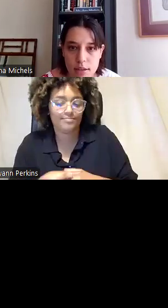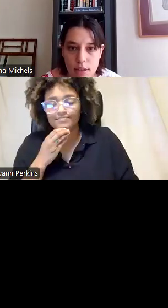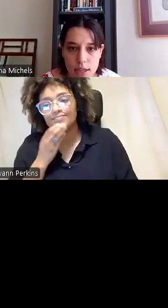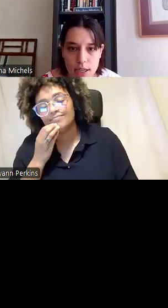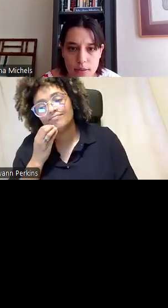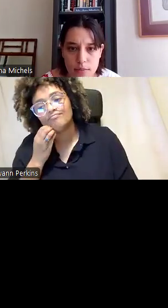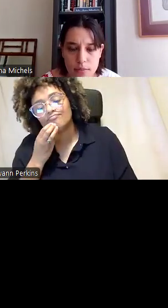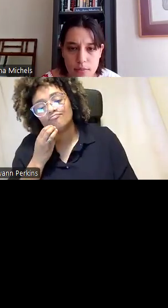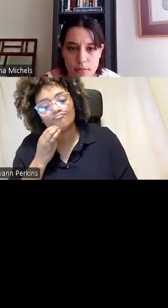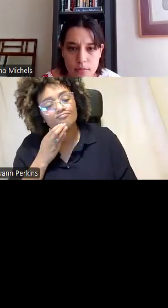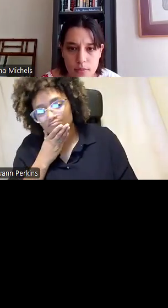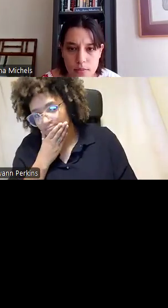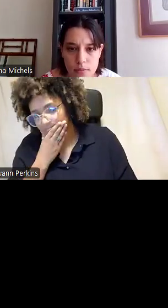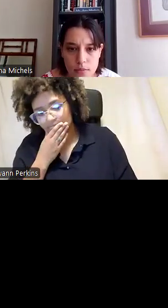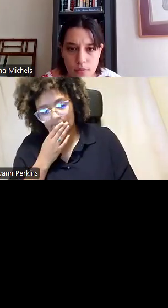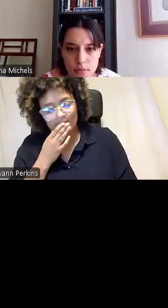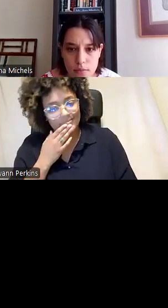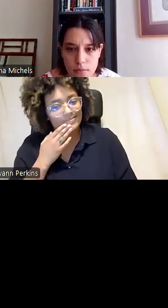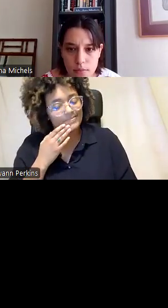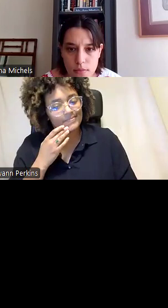sending that message in the chat. And